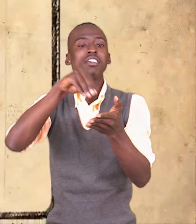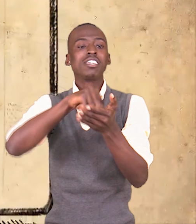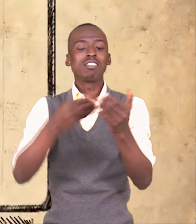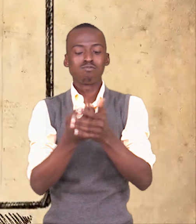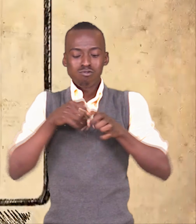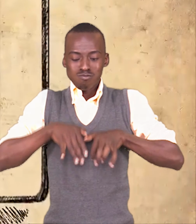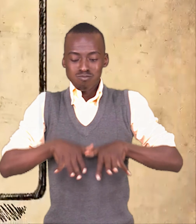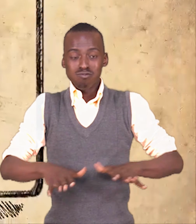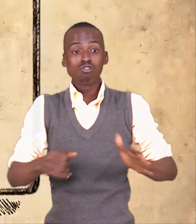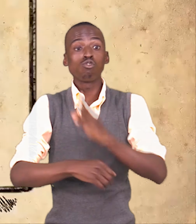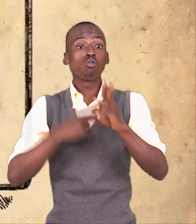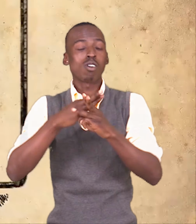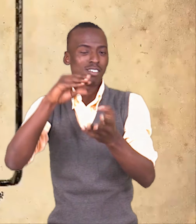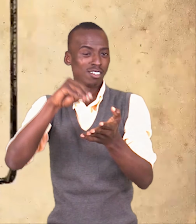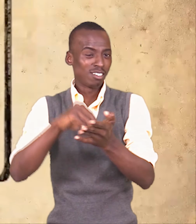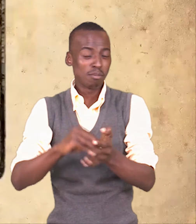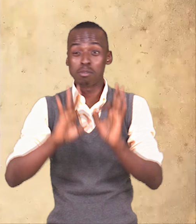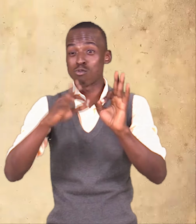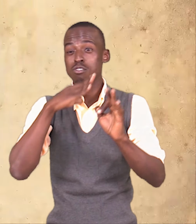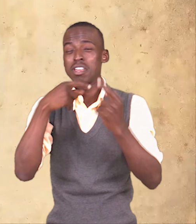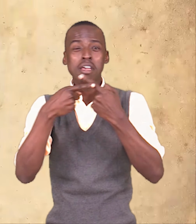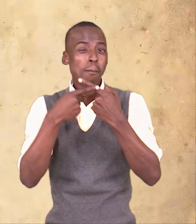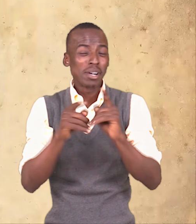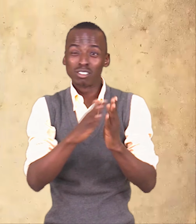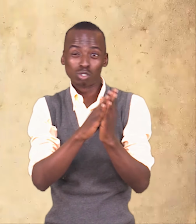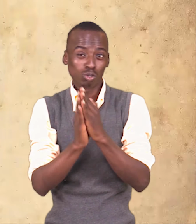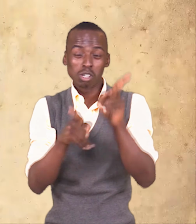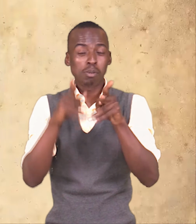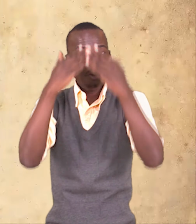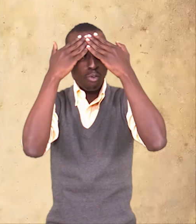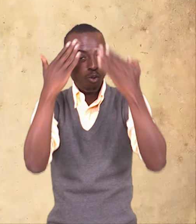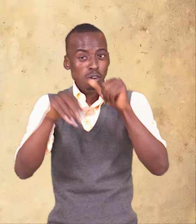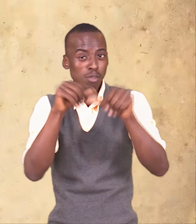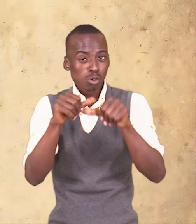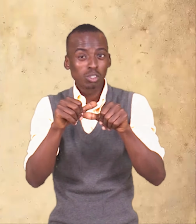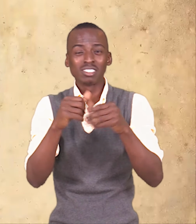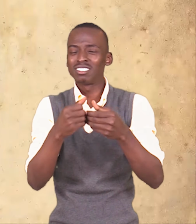still don't know how exactly he's going to use this family to bring us back to the garden. Well,